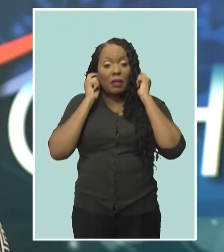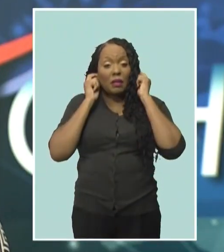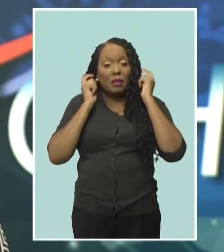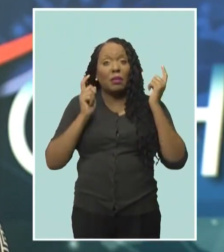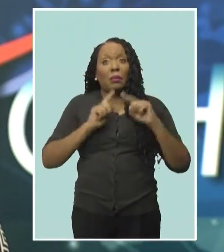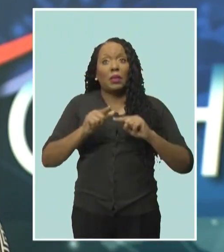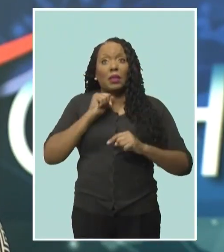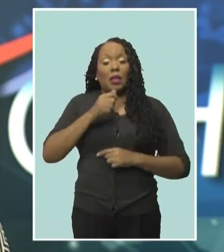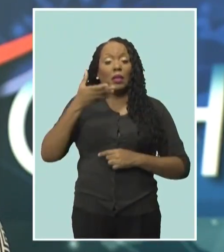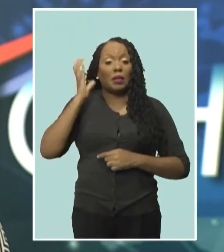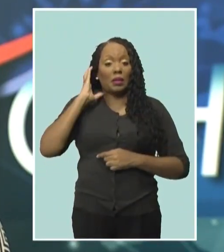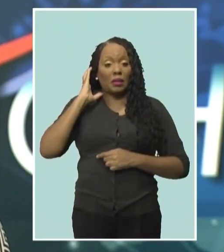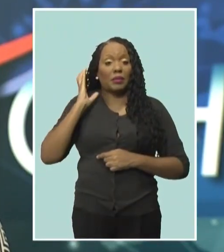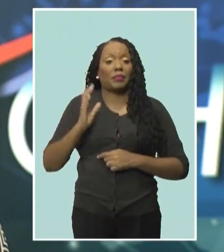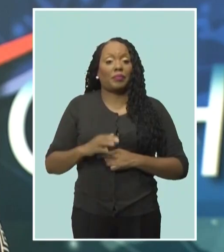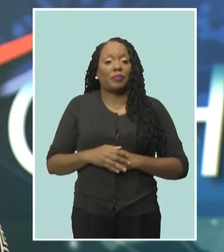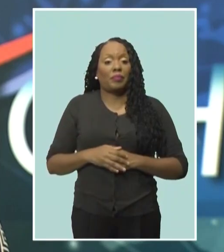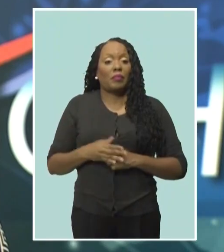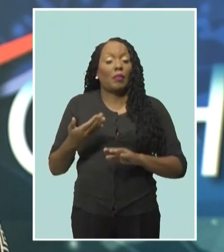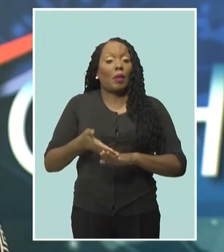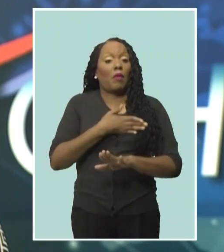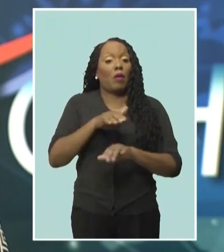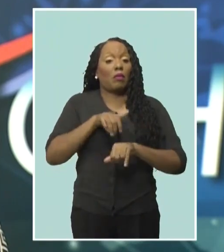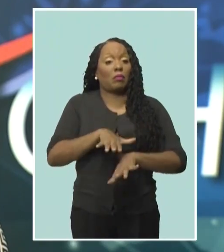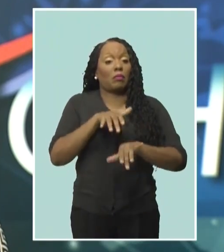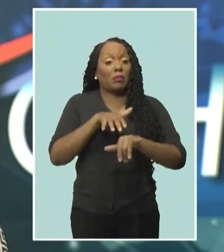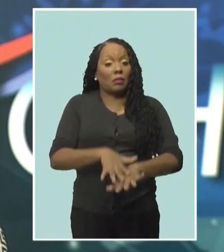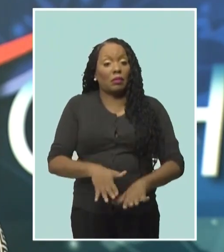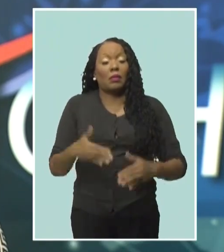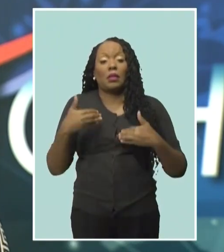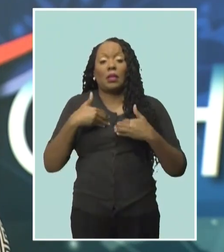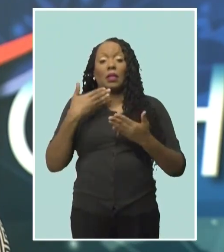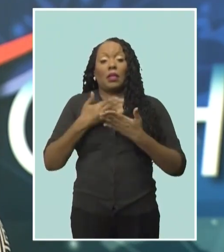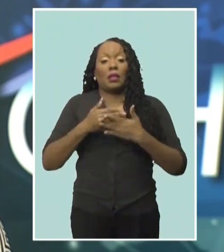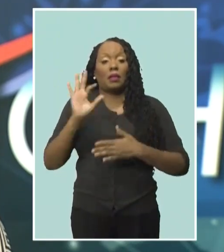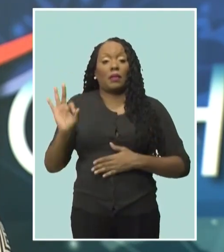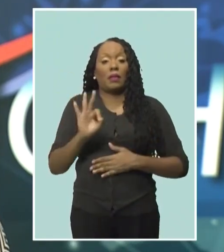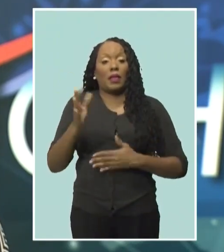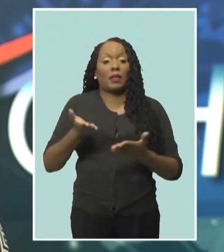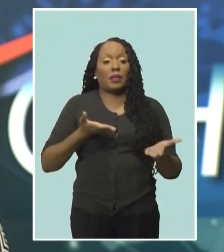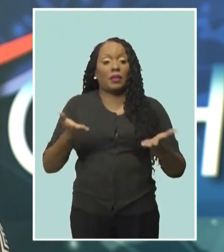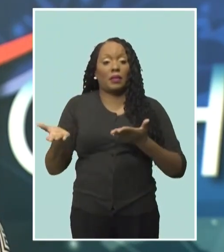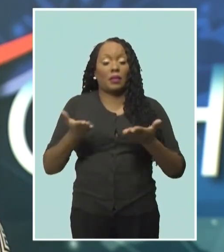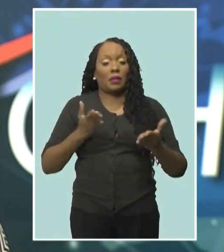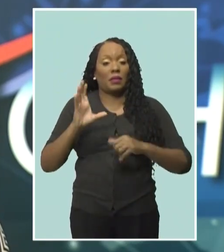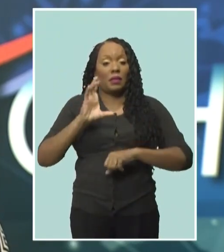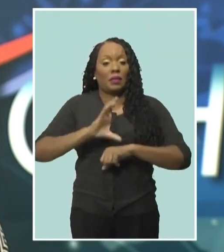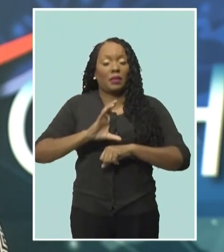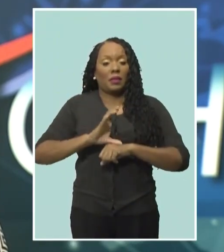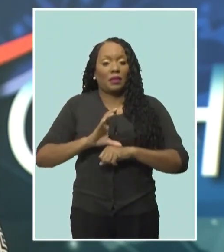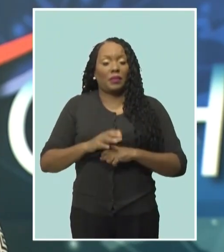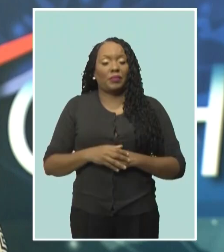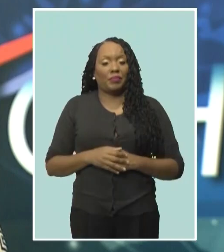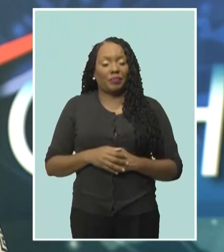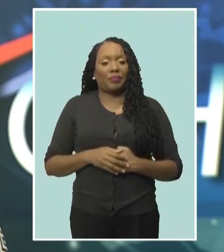Before hitting the streets, the members took part in their traditional Good Friday service at the Richmond Gap-based